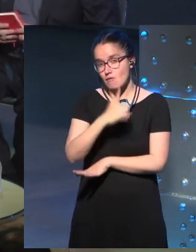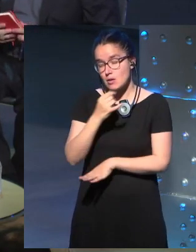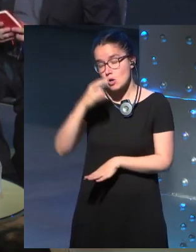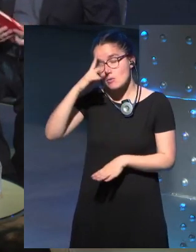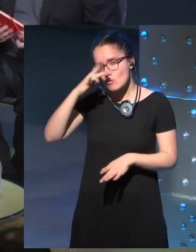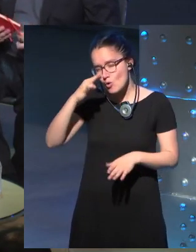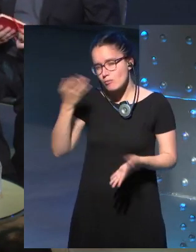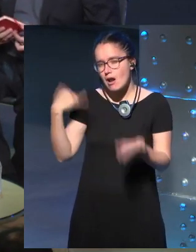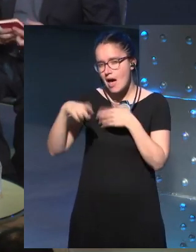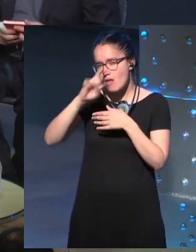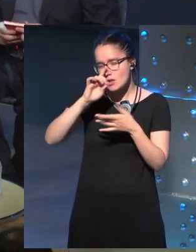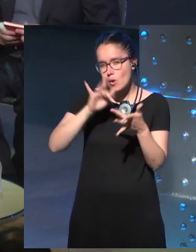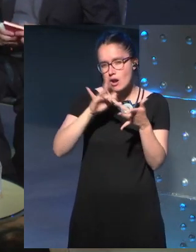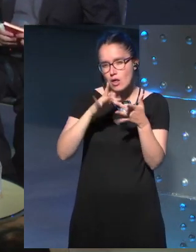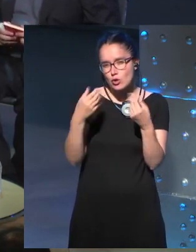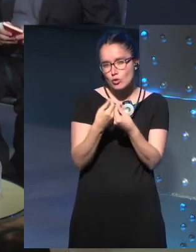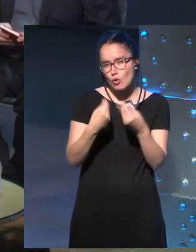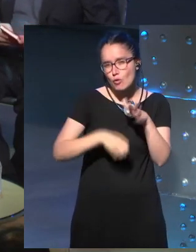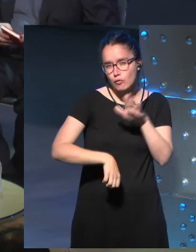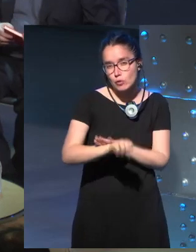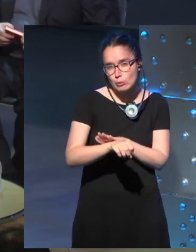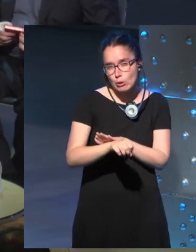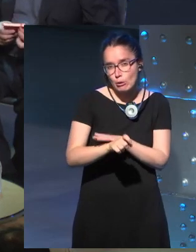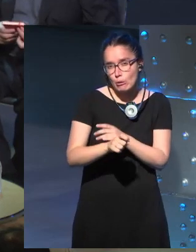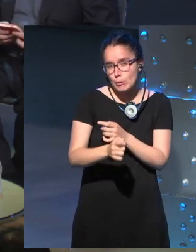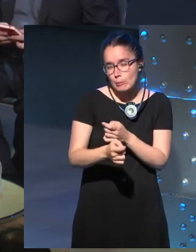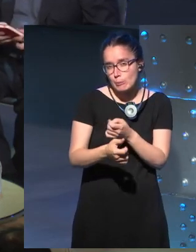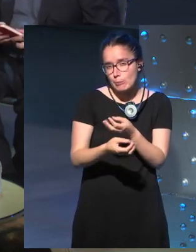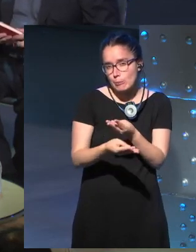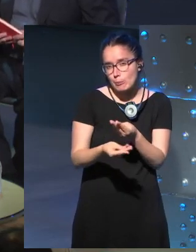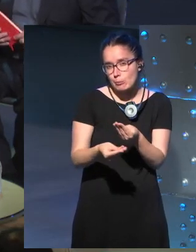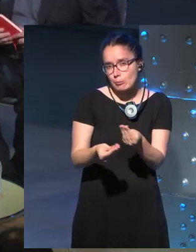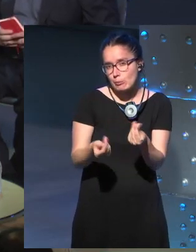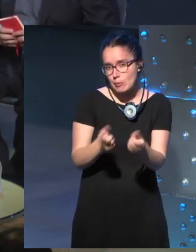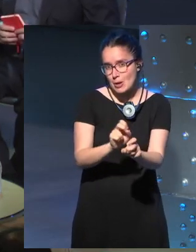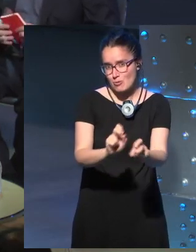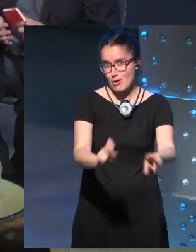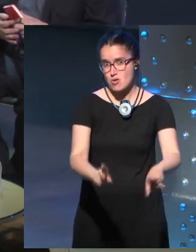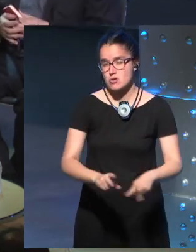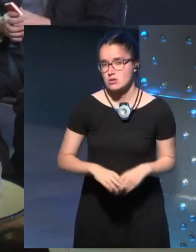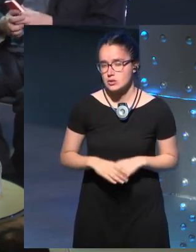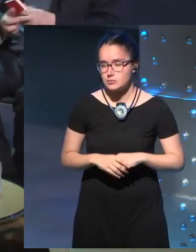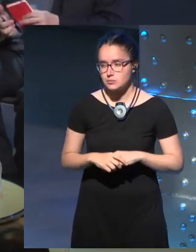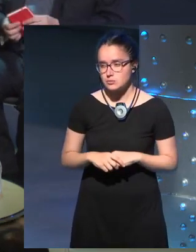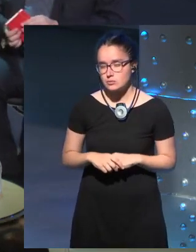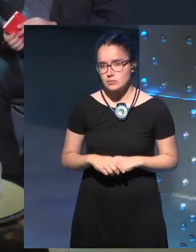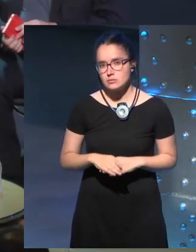easy to lie to those supporters. So I'm worried that this whole relationship can be